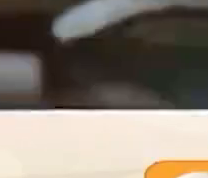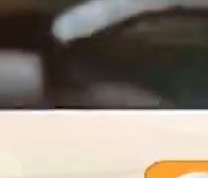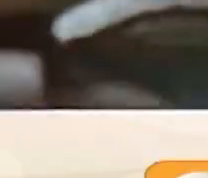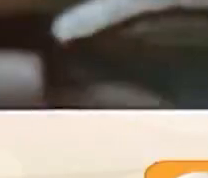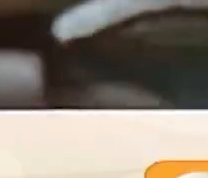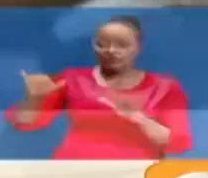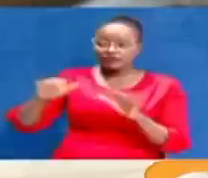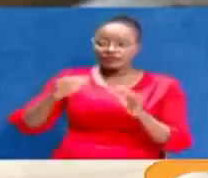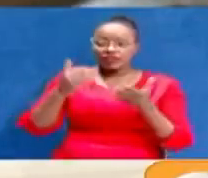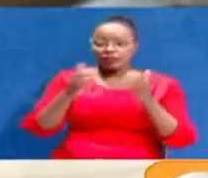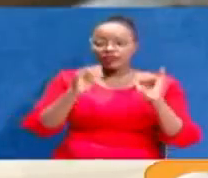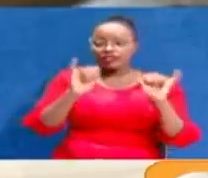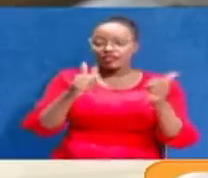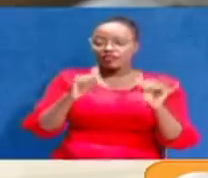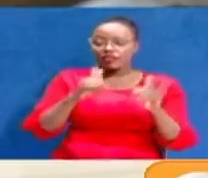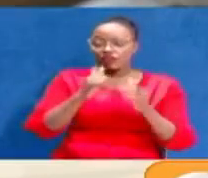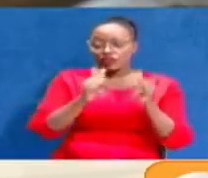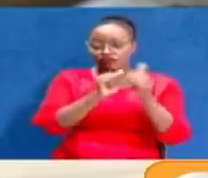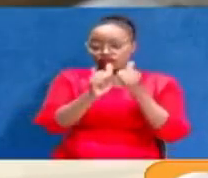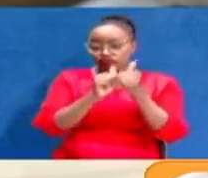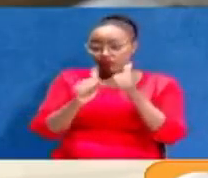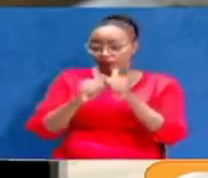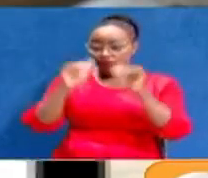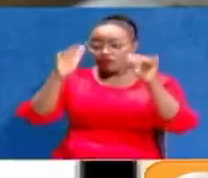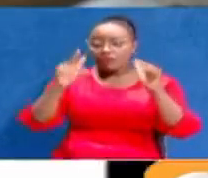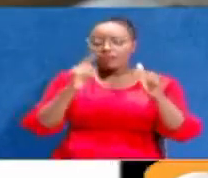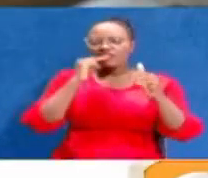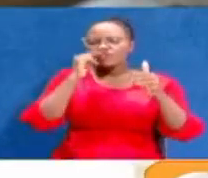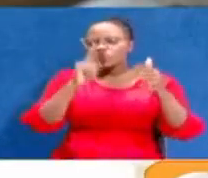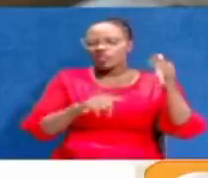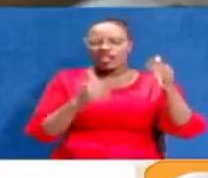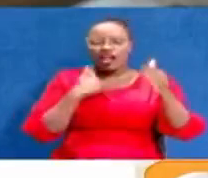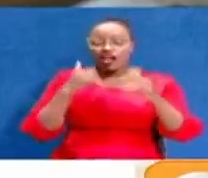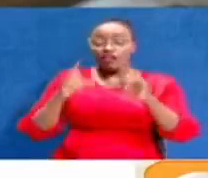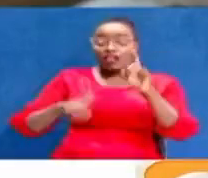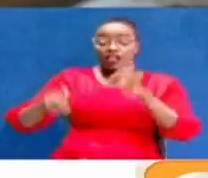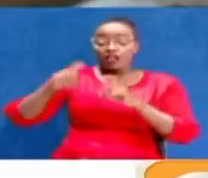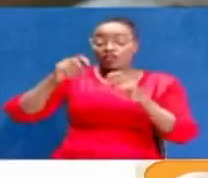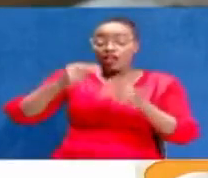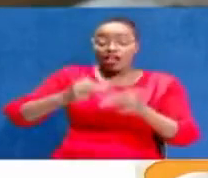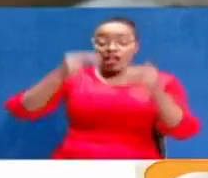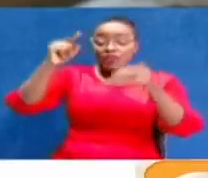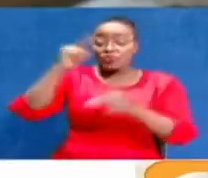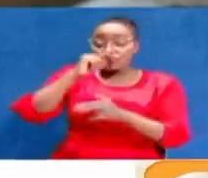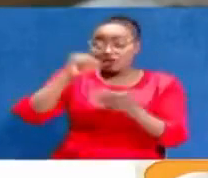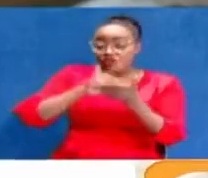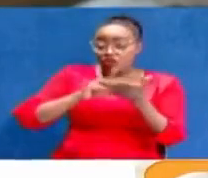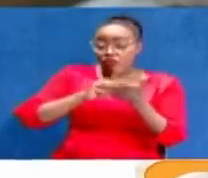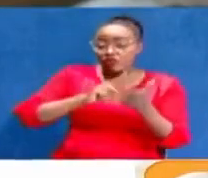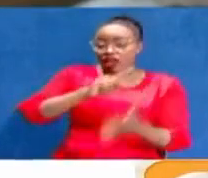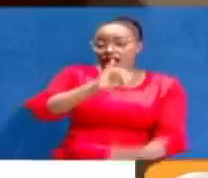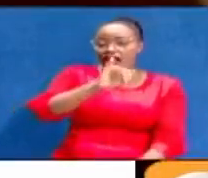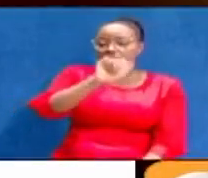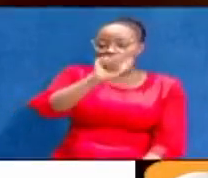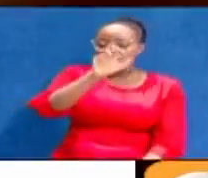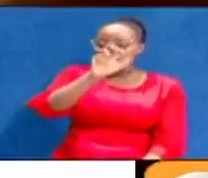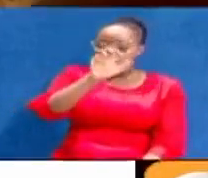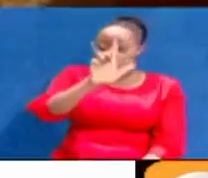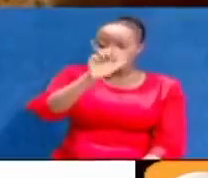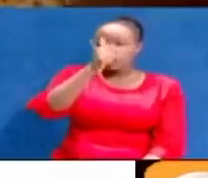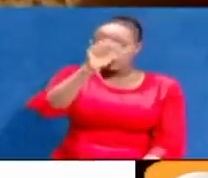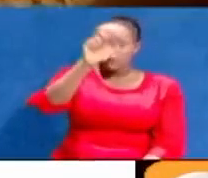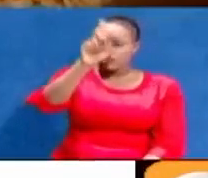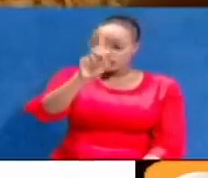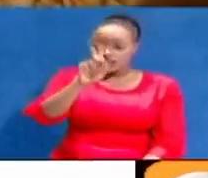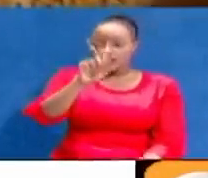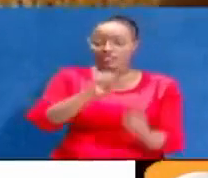In tonight's business news, millers in the country have raised concerns over increased cases of high aflatoxin levels in maize. Cereal